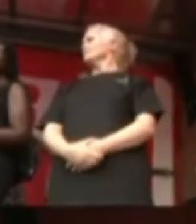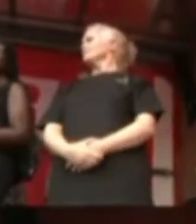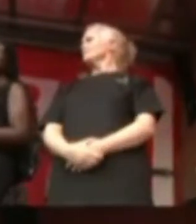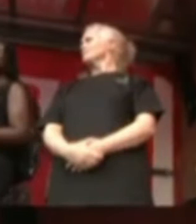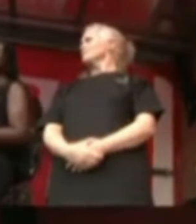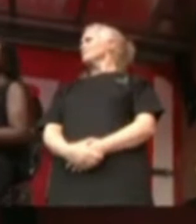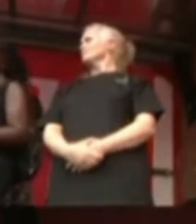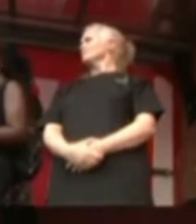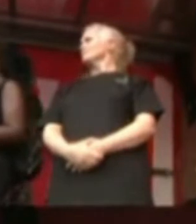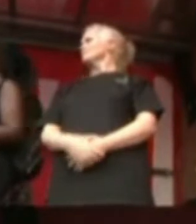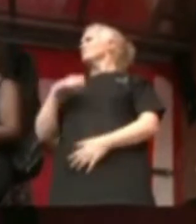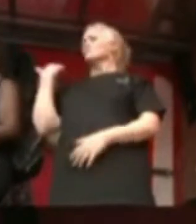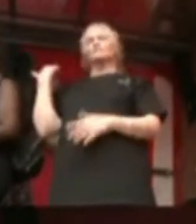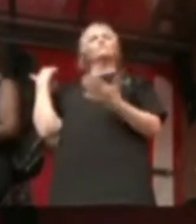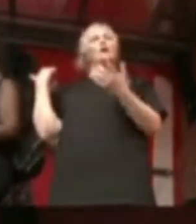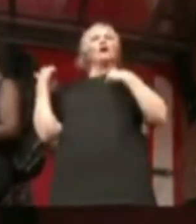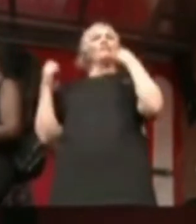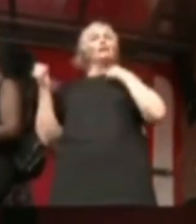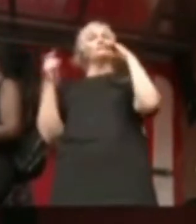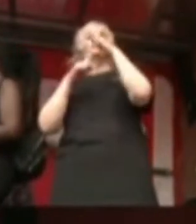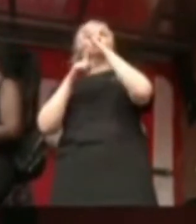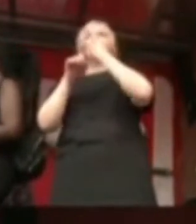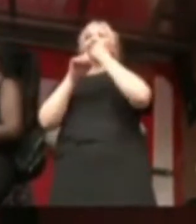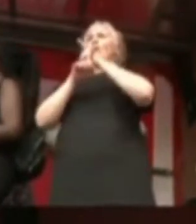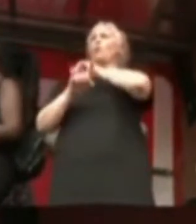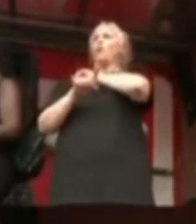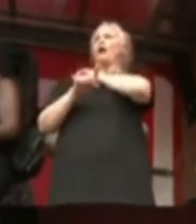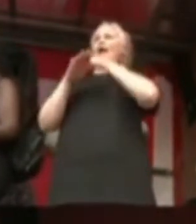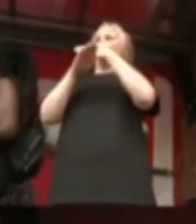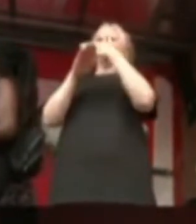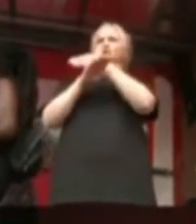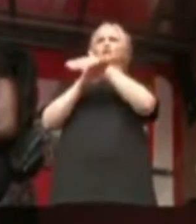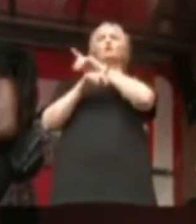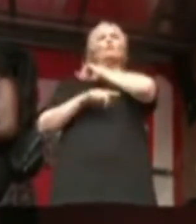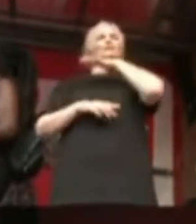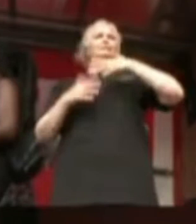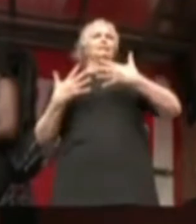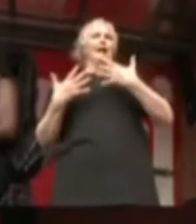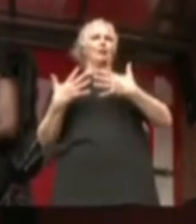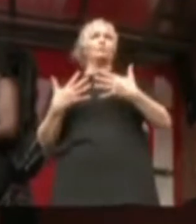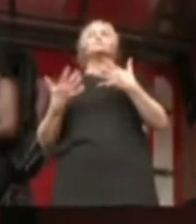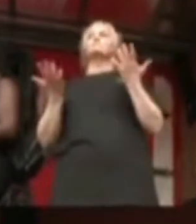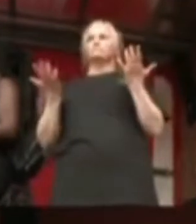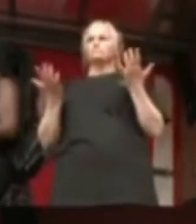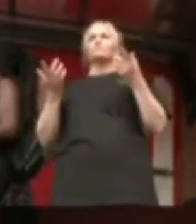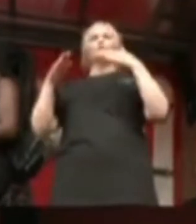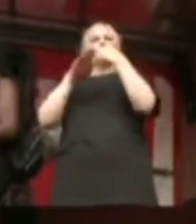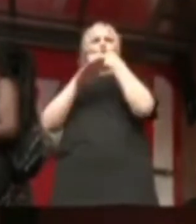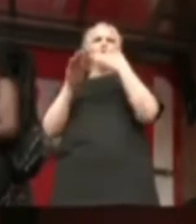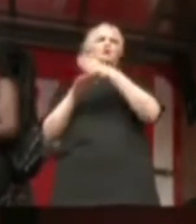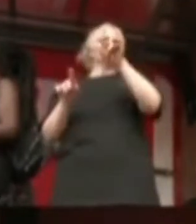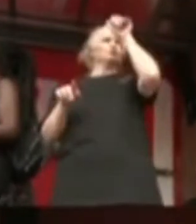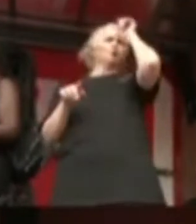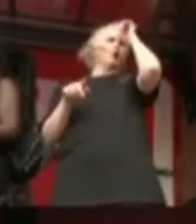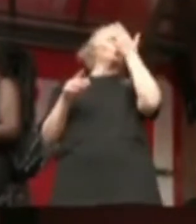And I think it's important for us to talk about why we need action and why we need it now. Well, workers know the hard